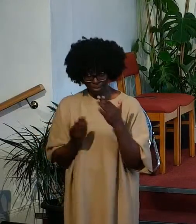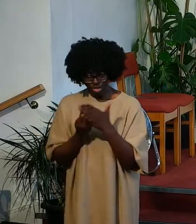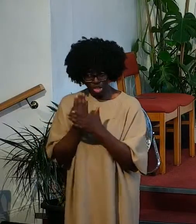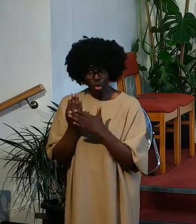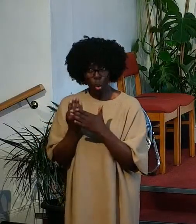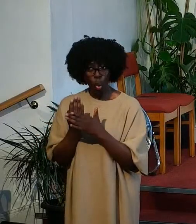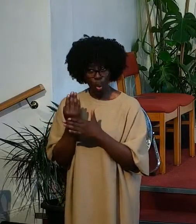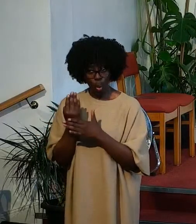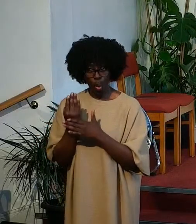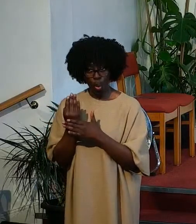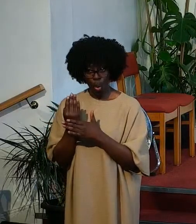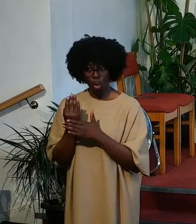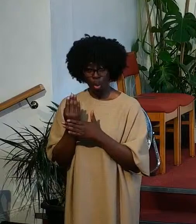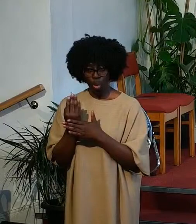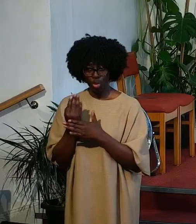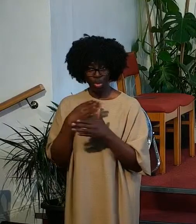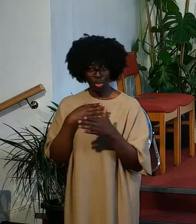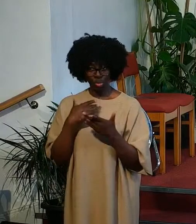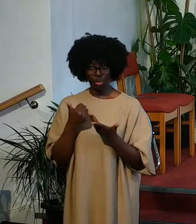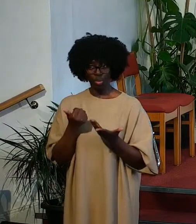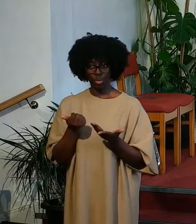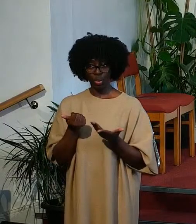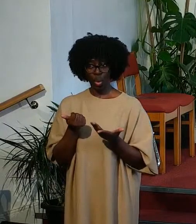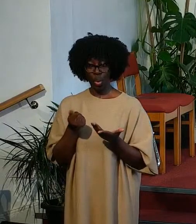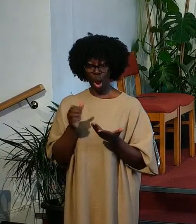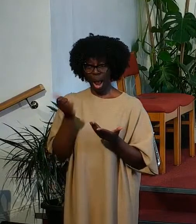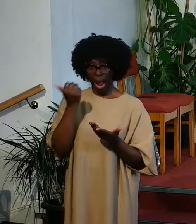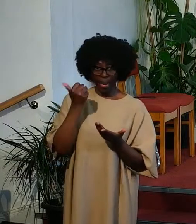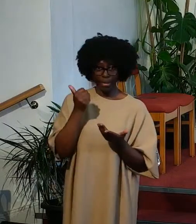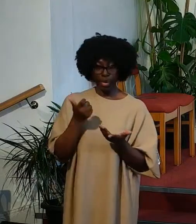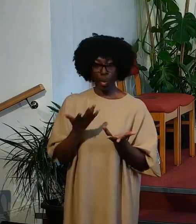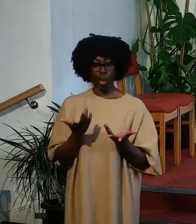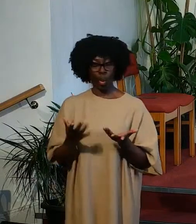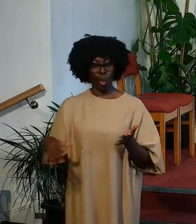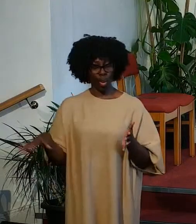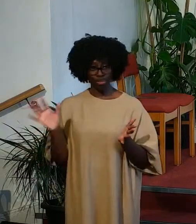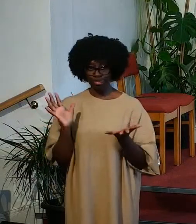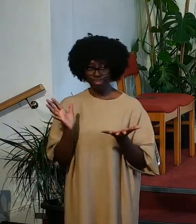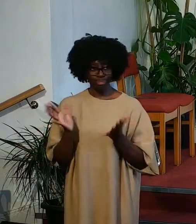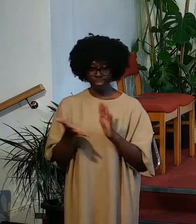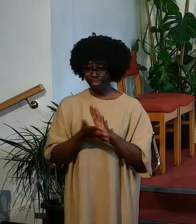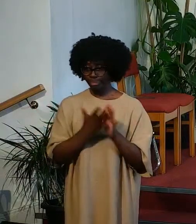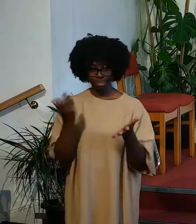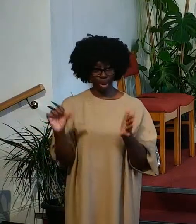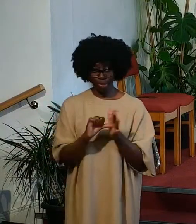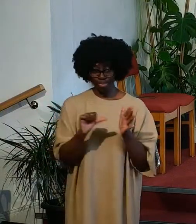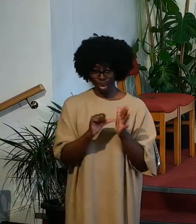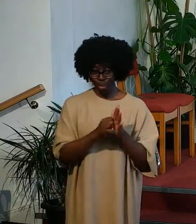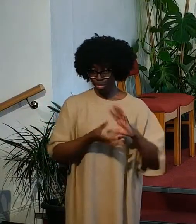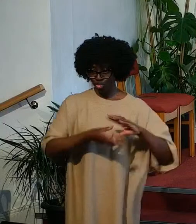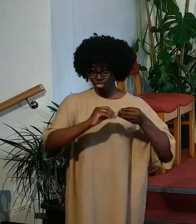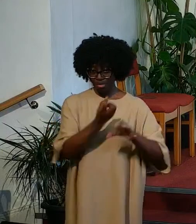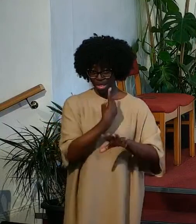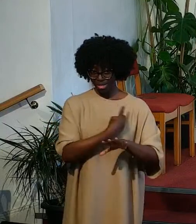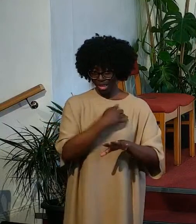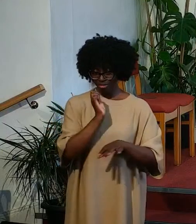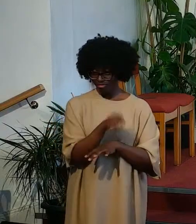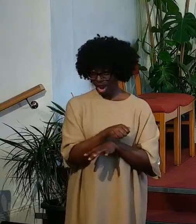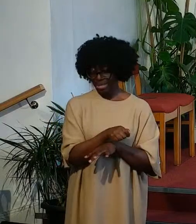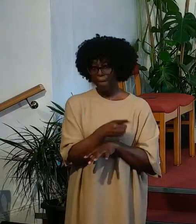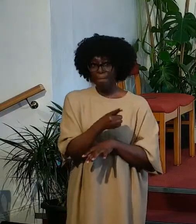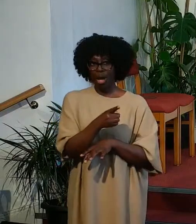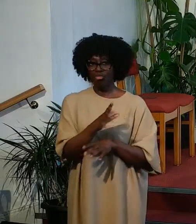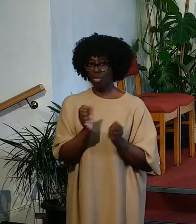what, the bad lifestyle that you've done. So we're saying to people, even though, the doctors may say this is the way you're